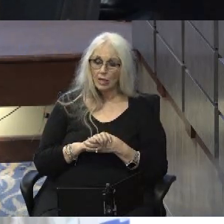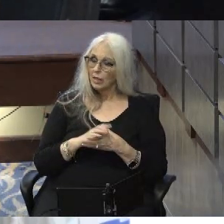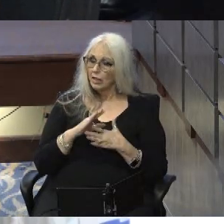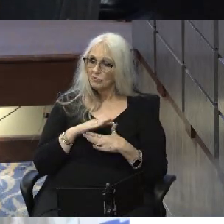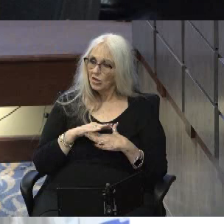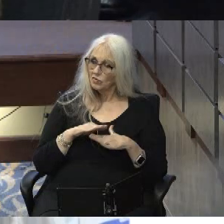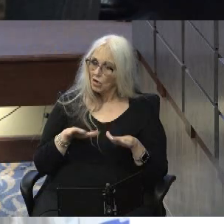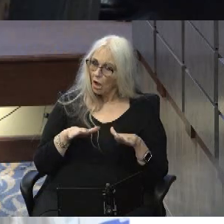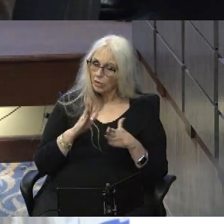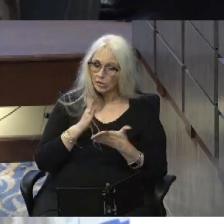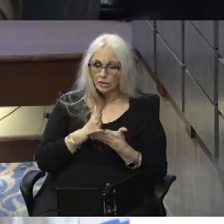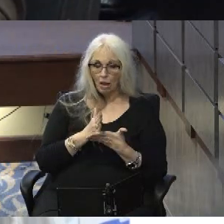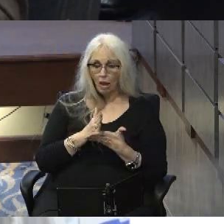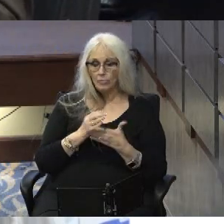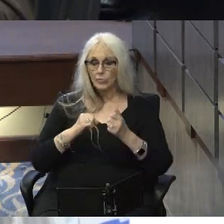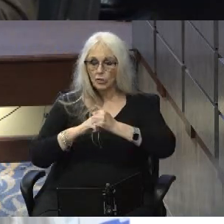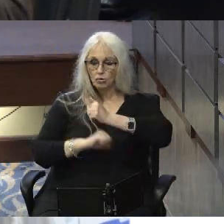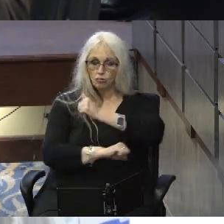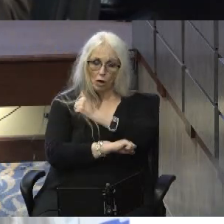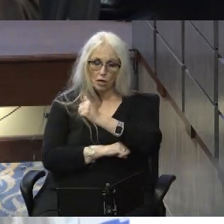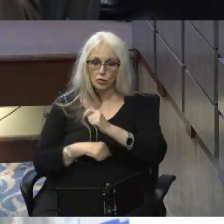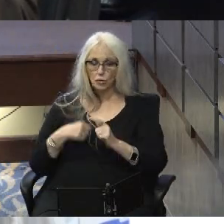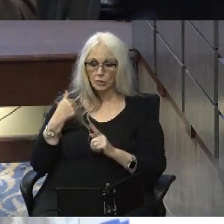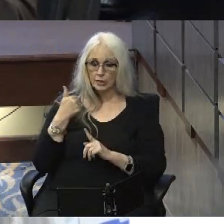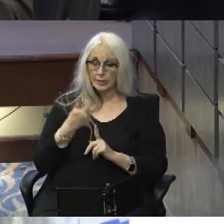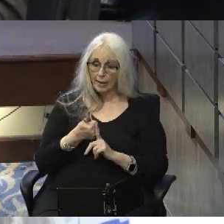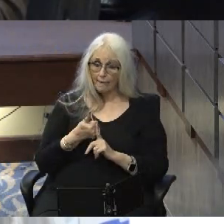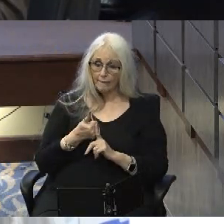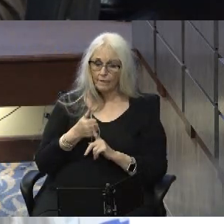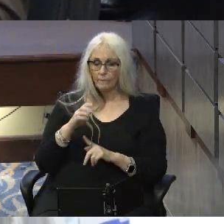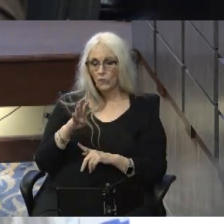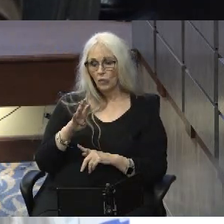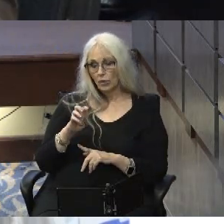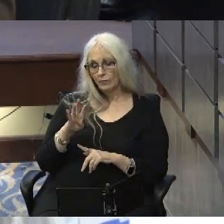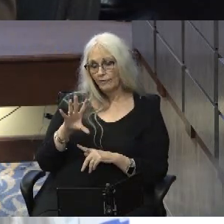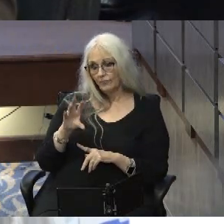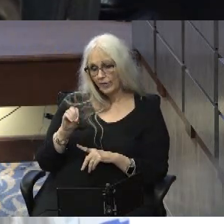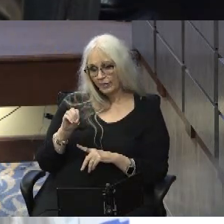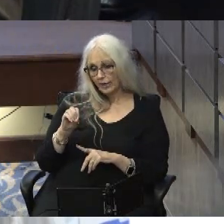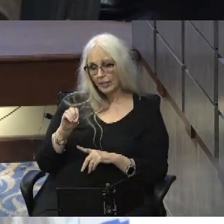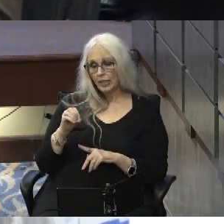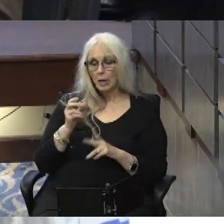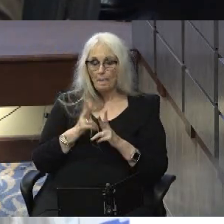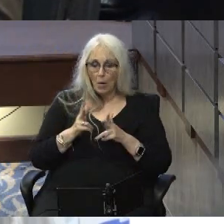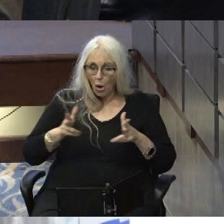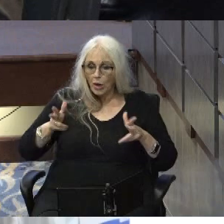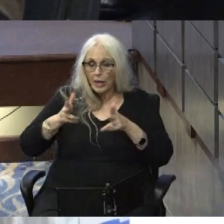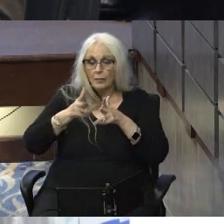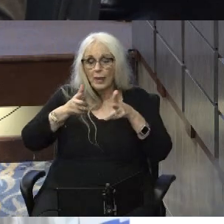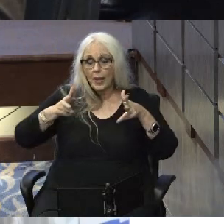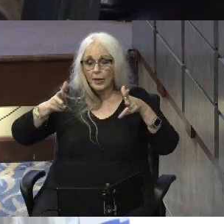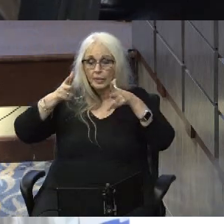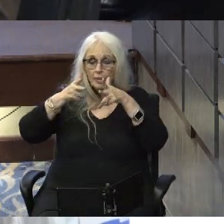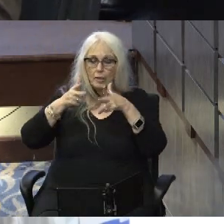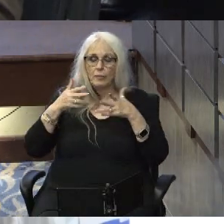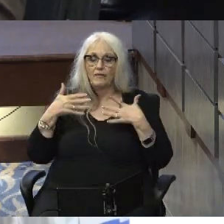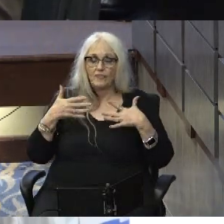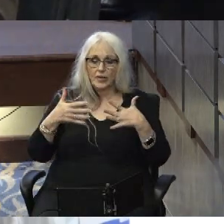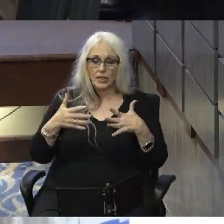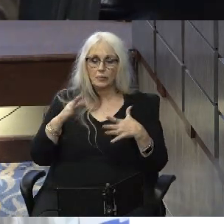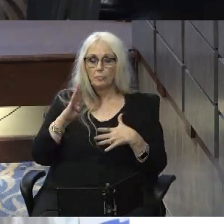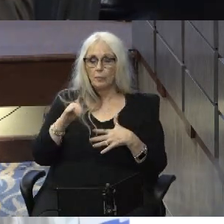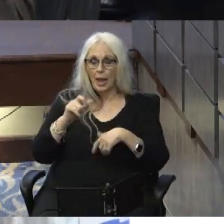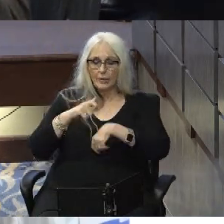not prevent the structure itself and the 450 event parking spaces from being completed by the end of the year on the